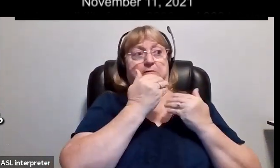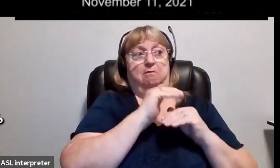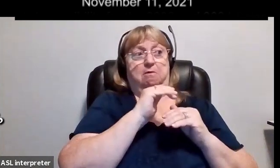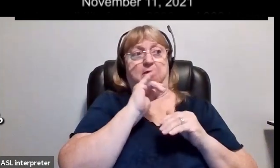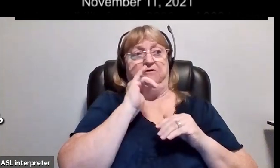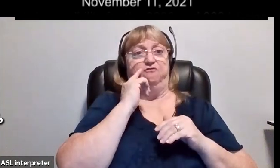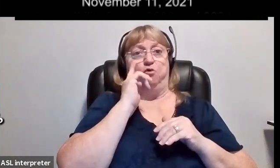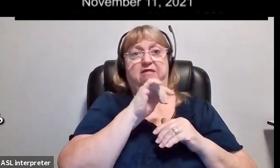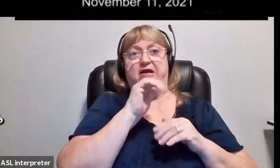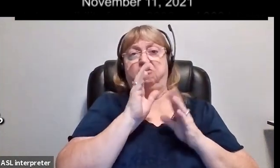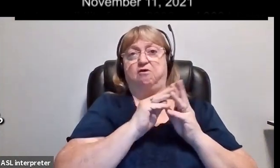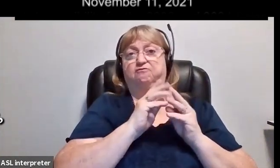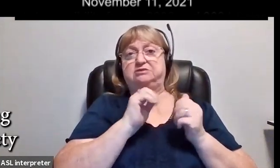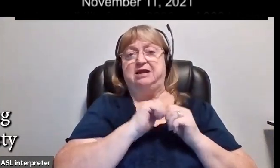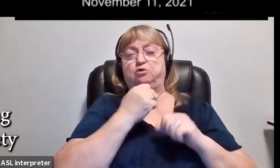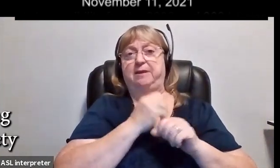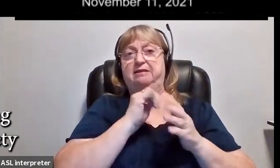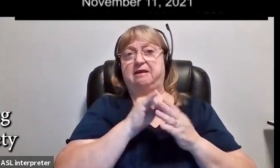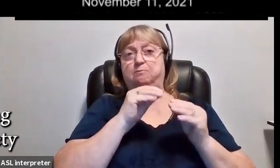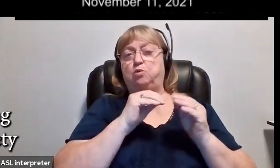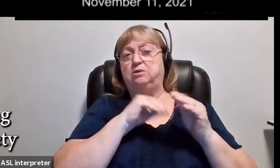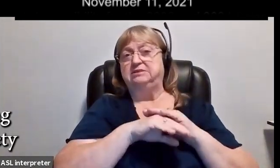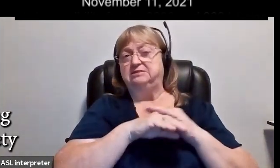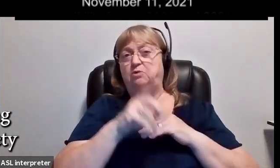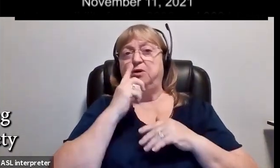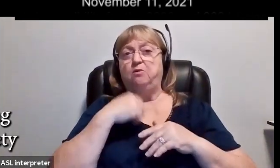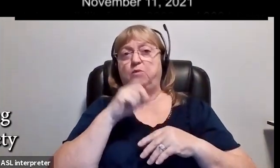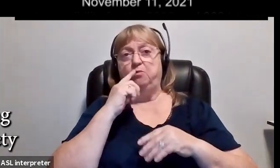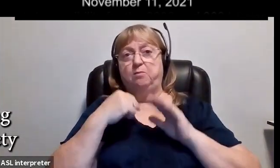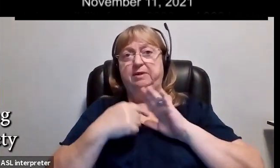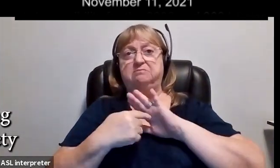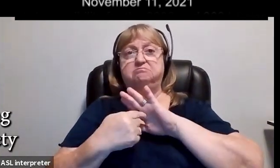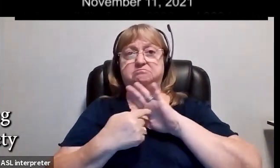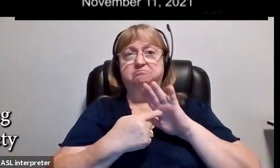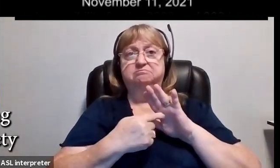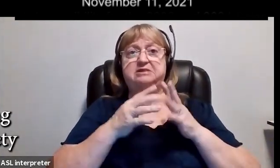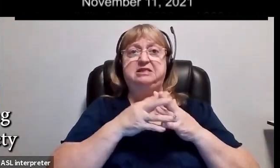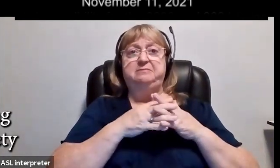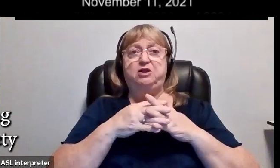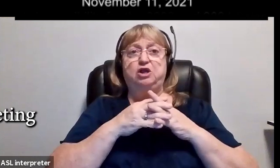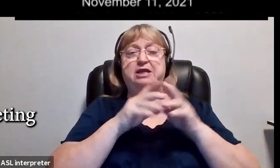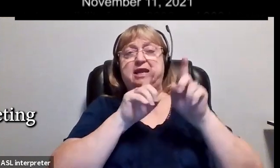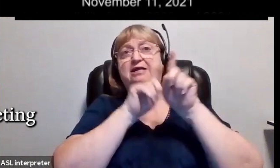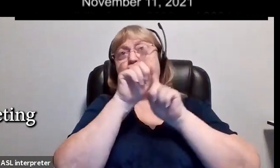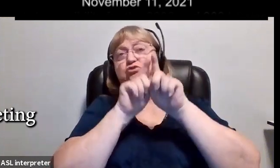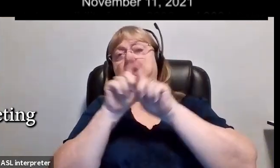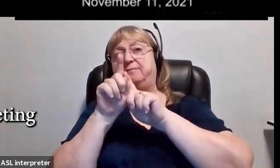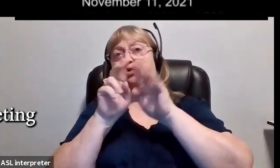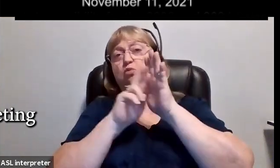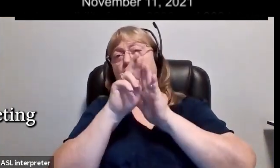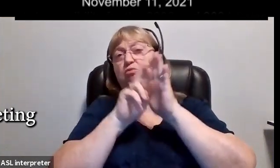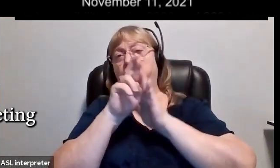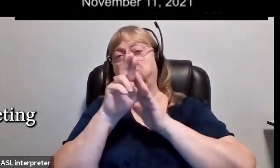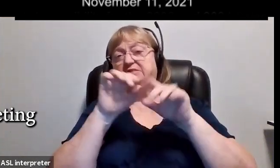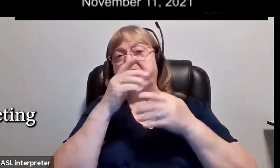conference, make that more accessible? And we're going to be highlighting the American Astronomical Society annual meeting, which is